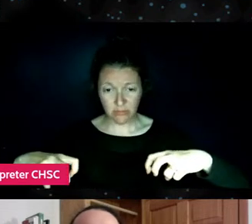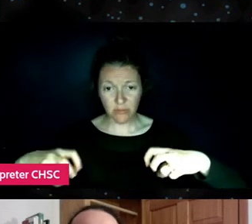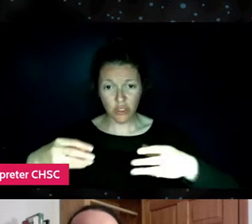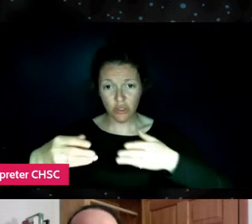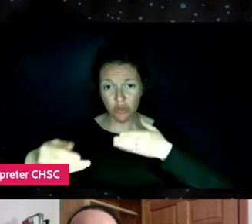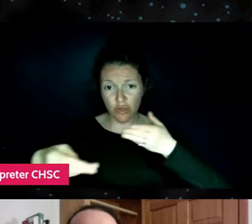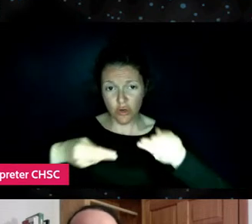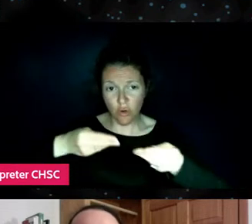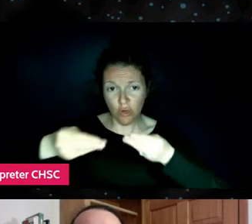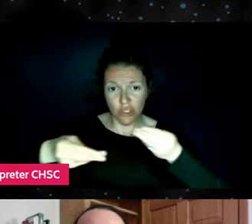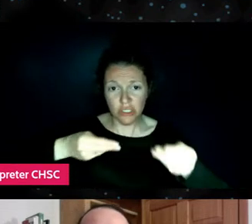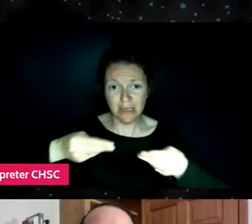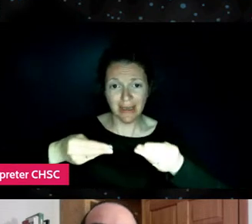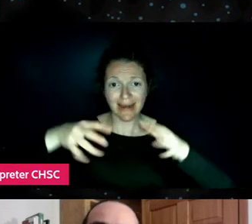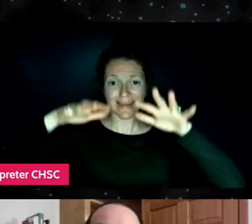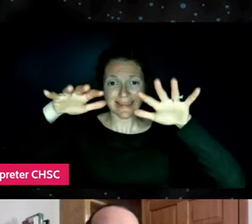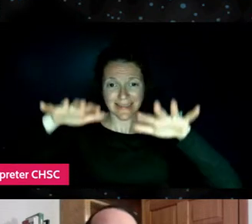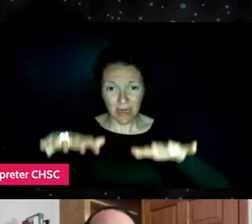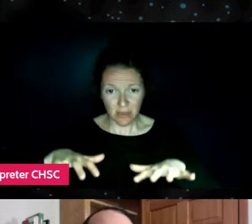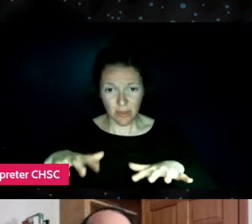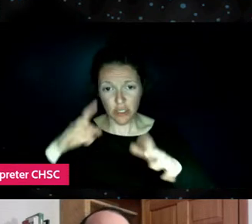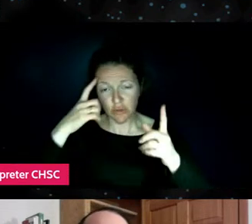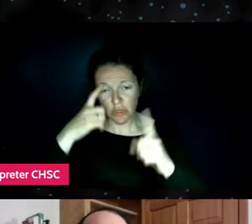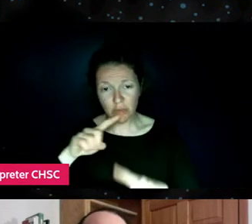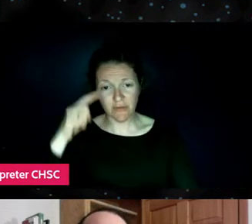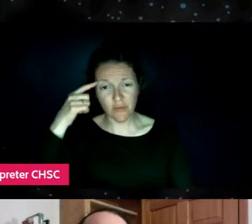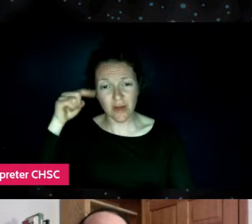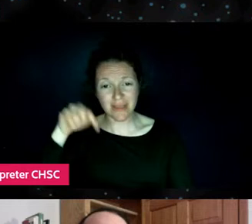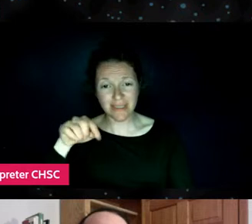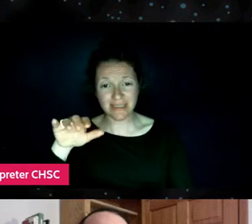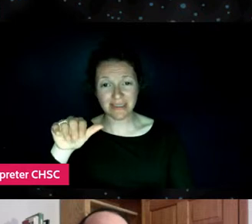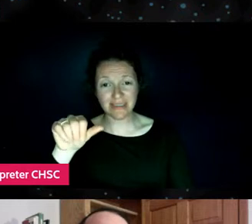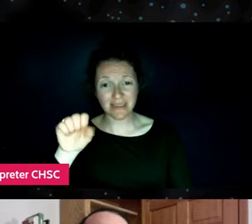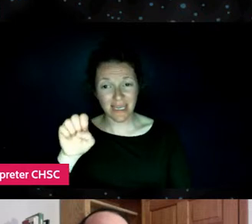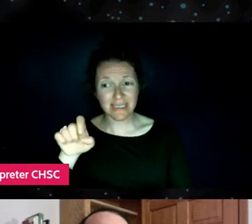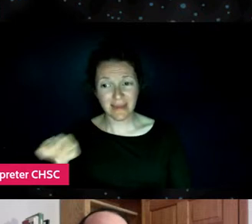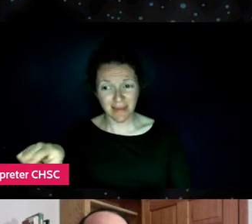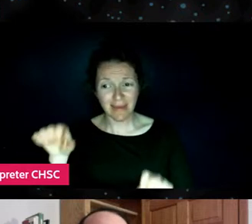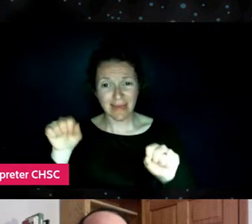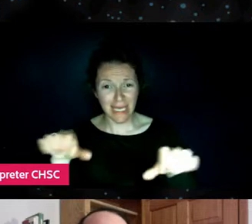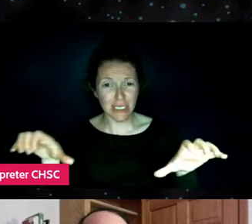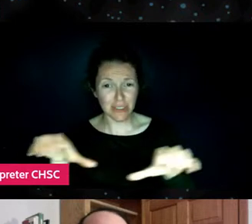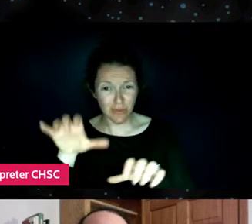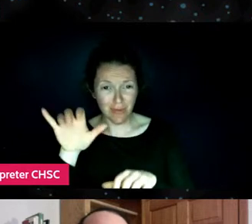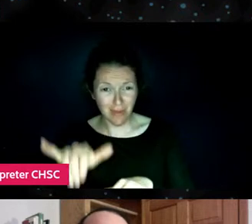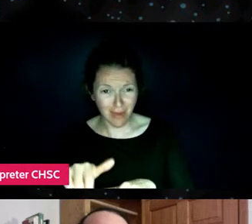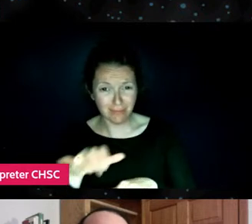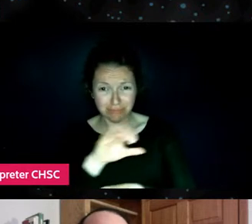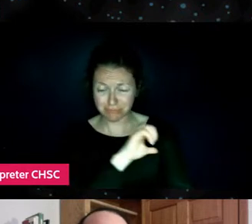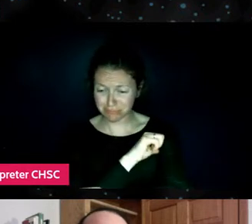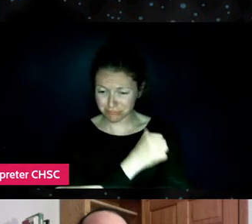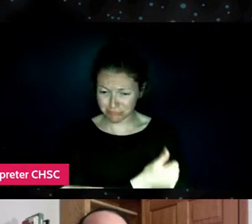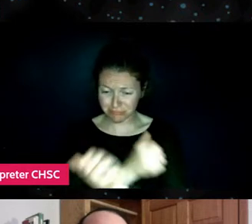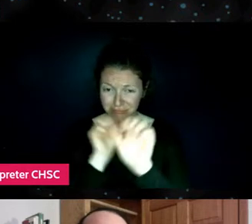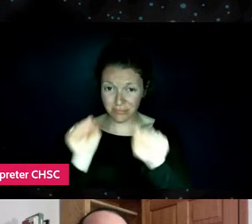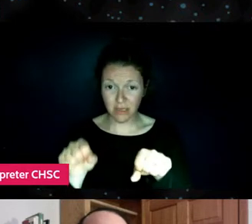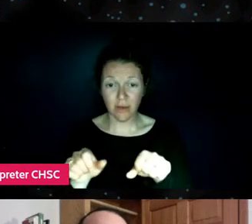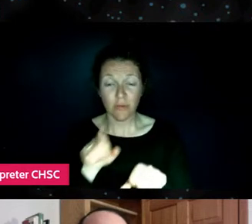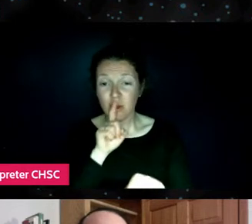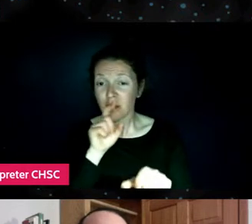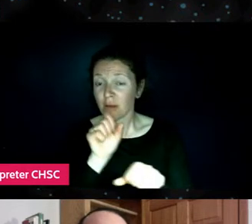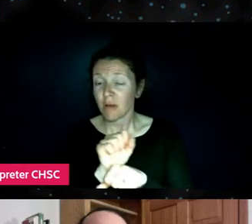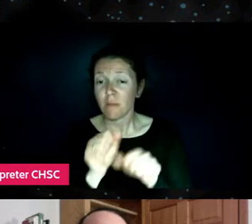agreement for this case. It's well within their authority to do that. In fact, most cases don't go to trial,